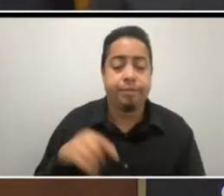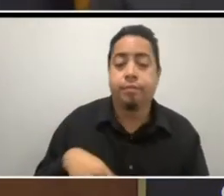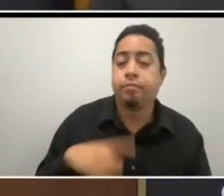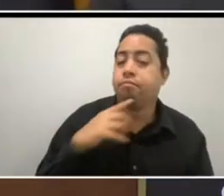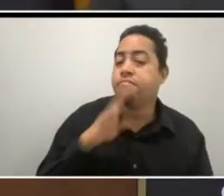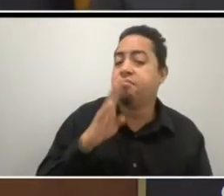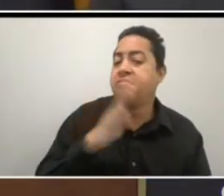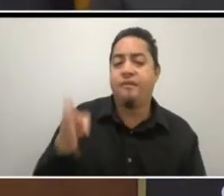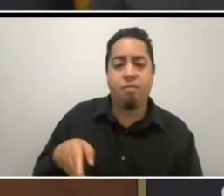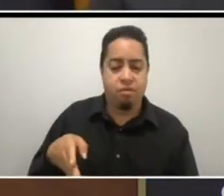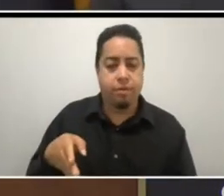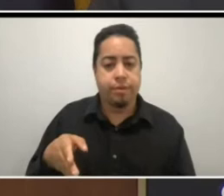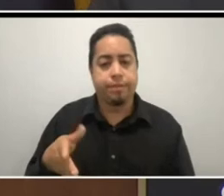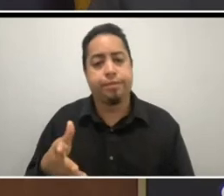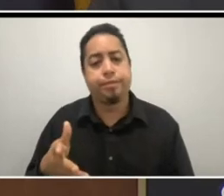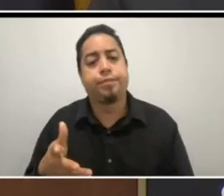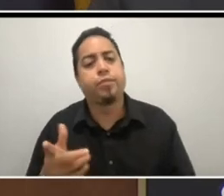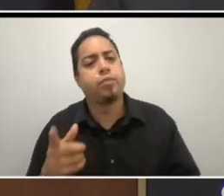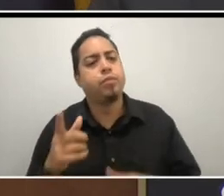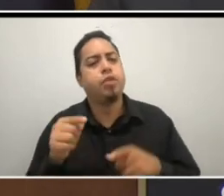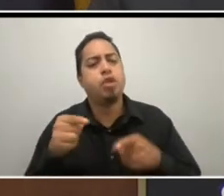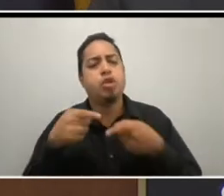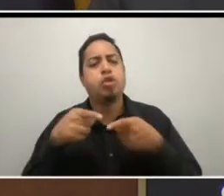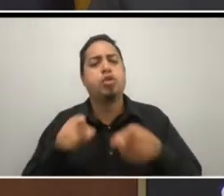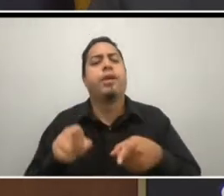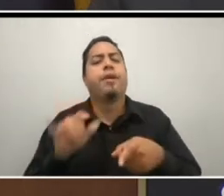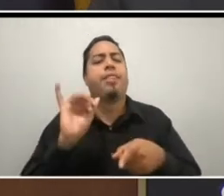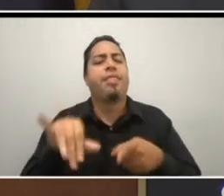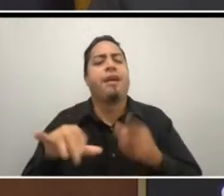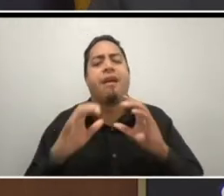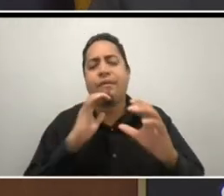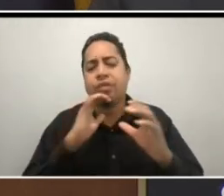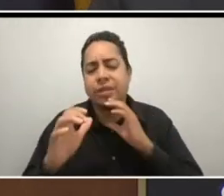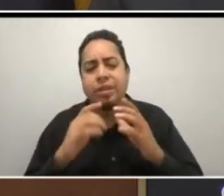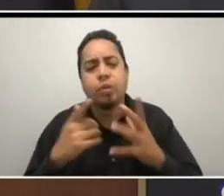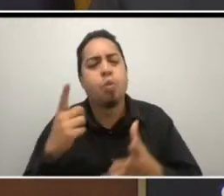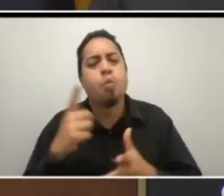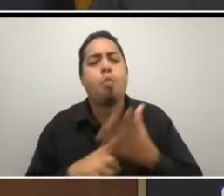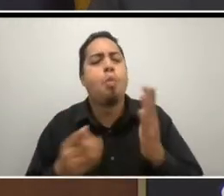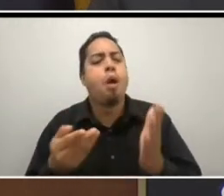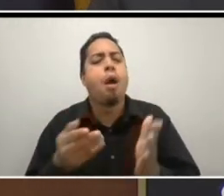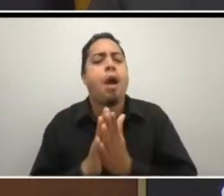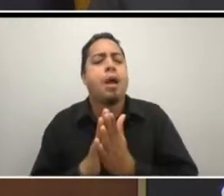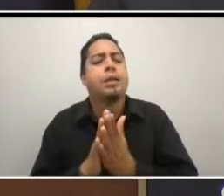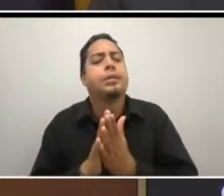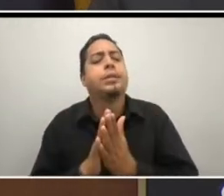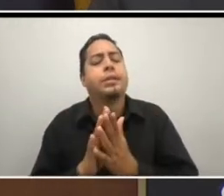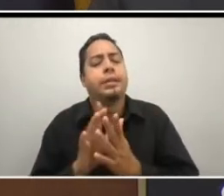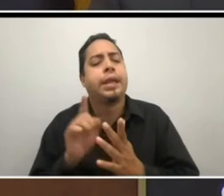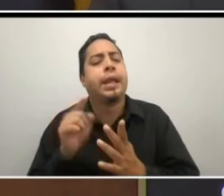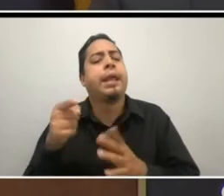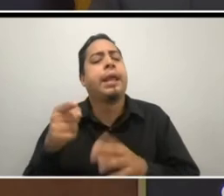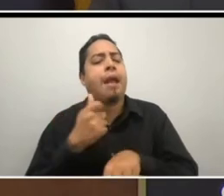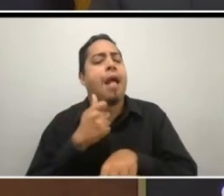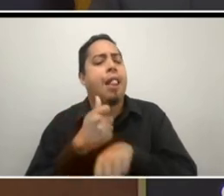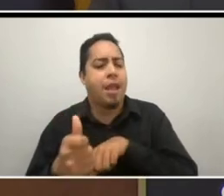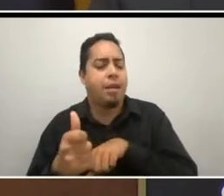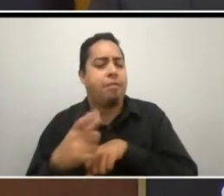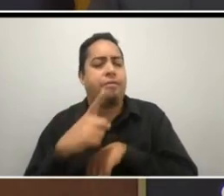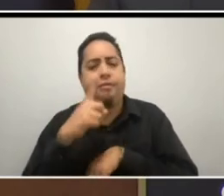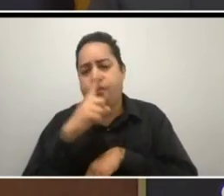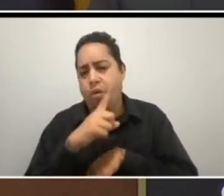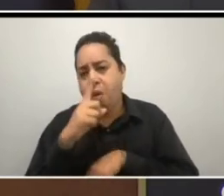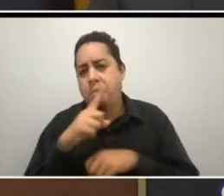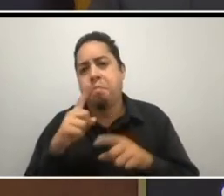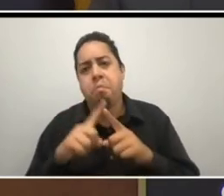What was the ask during this call? He was making these allegations of fraud, but he had something or a couple things